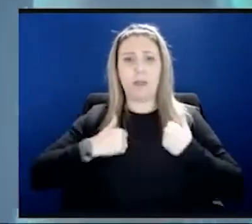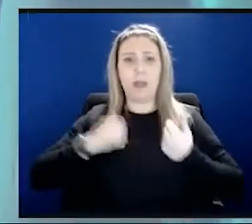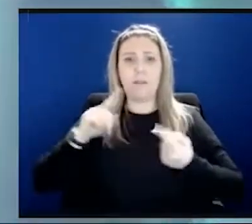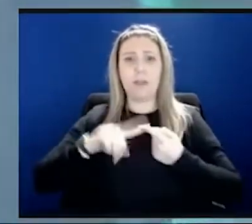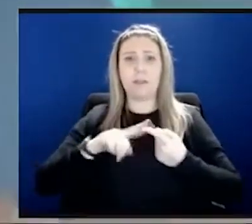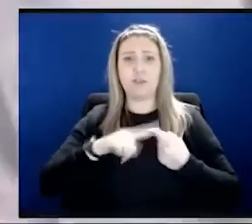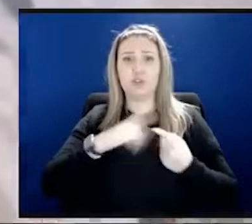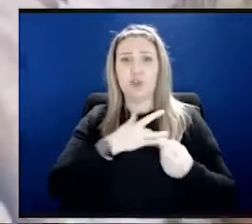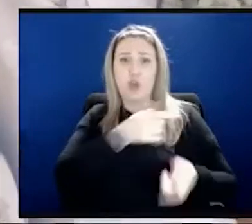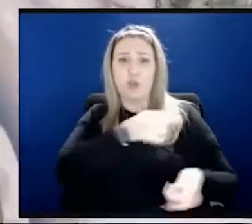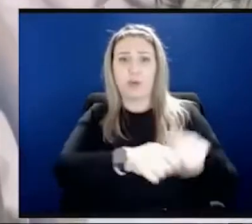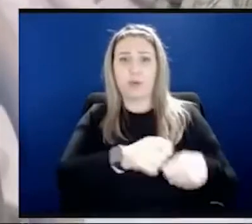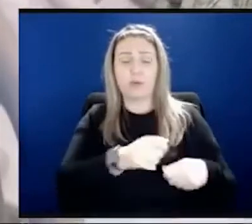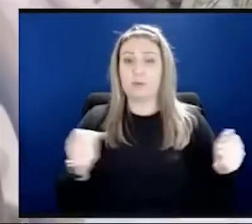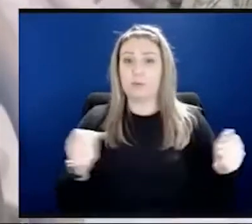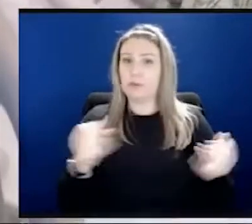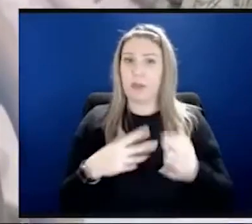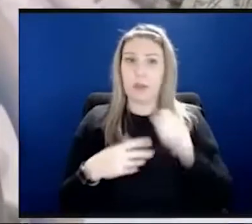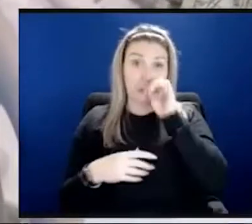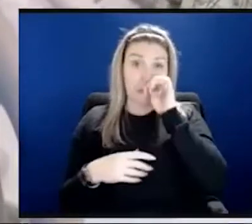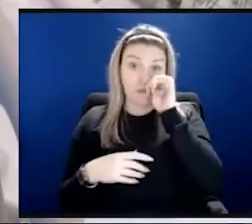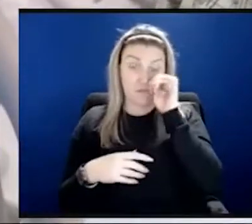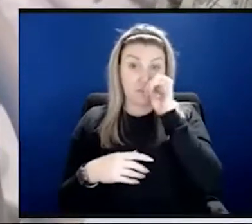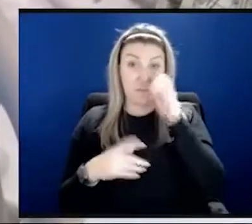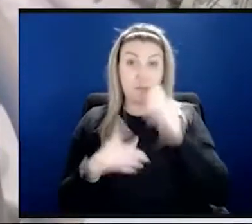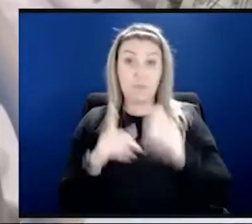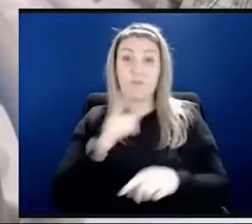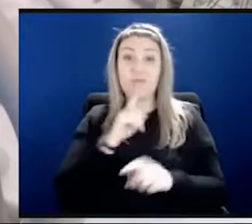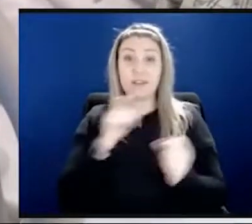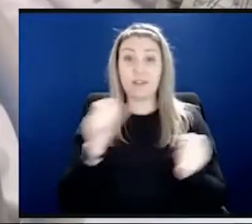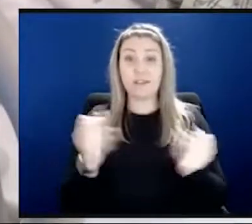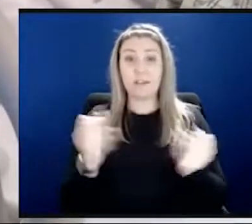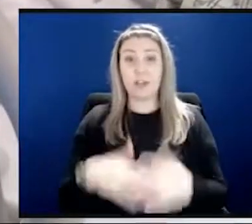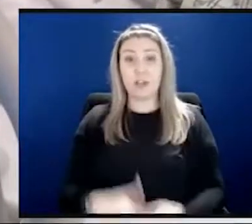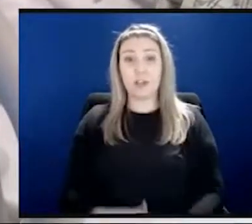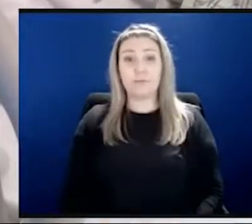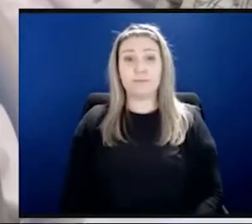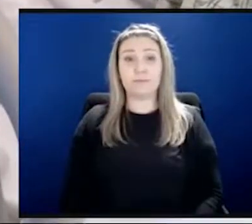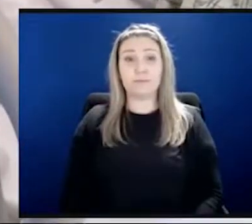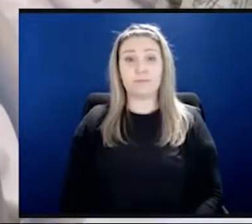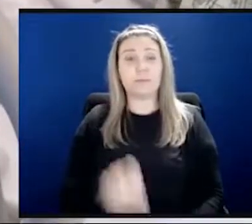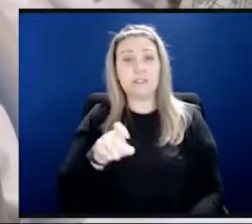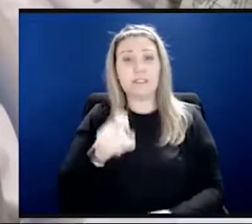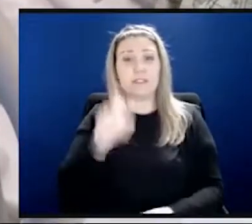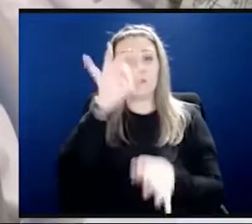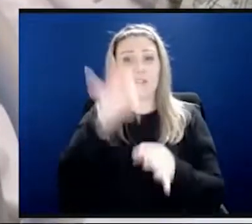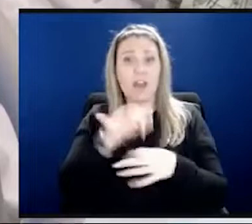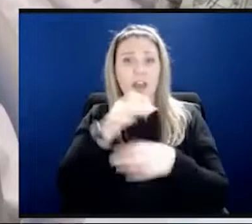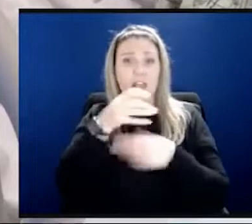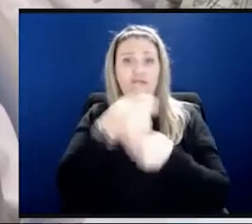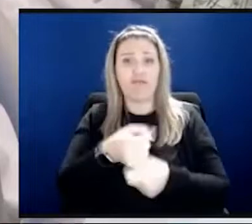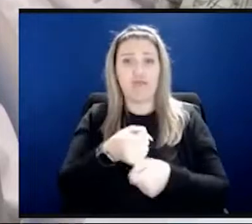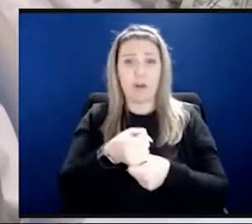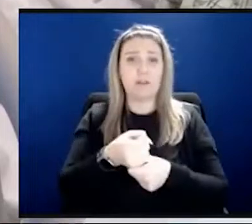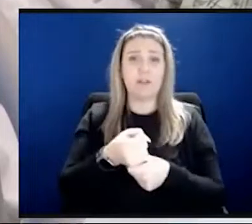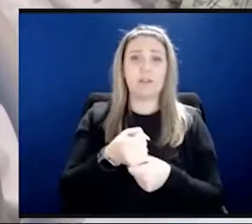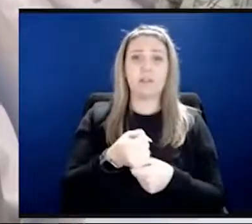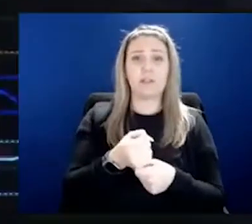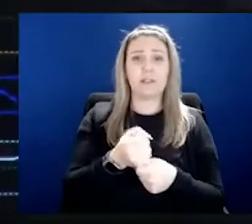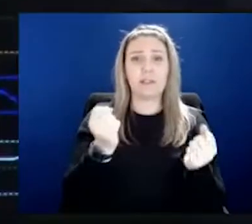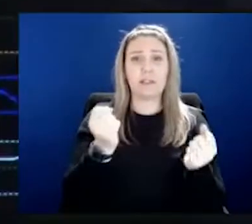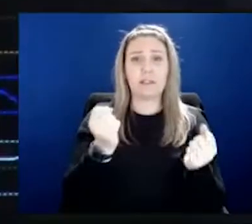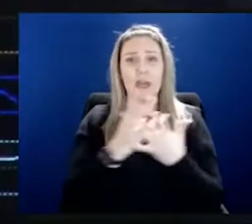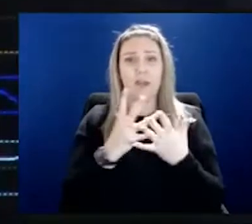scary. It's very scary. You got to just have faith and trust, that everything is going to be